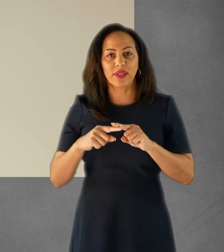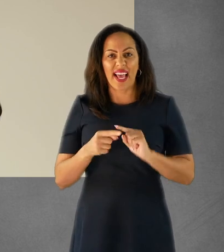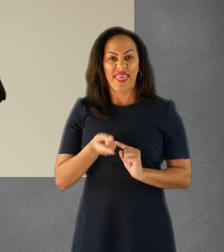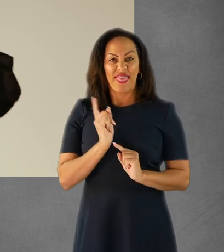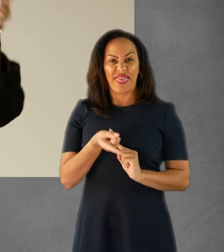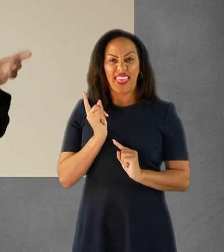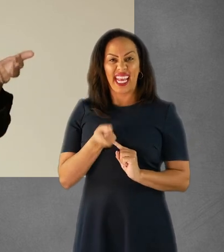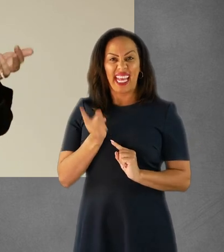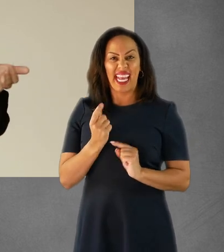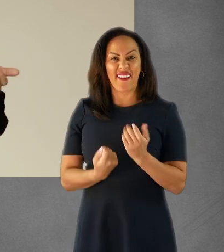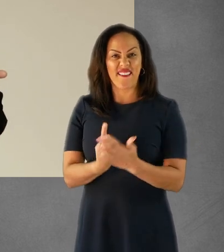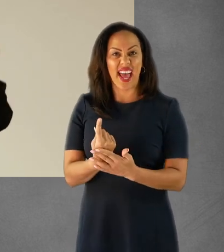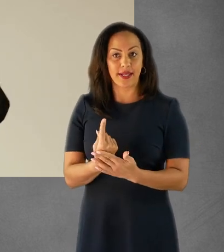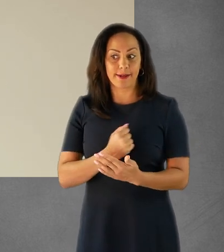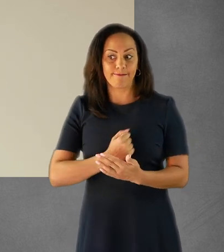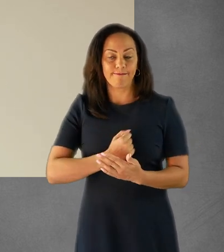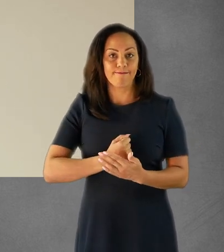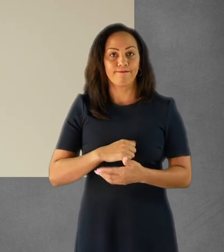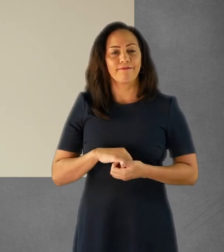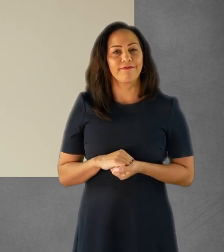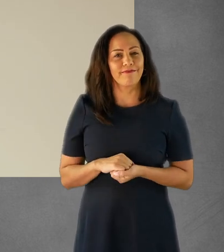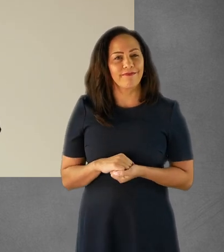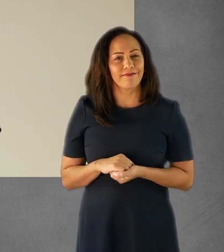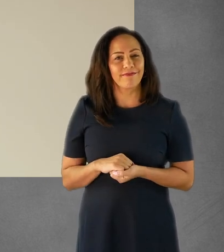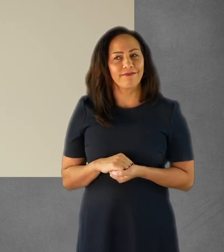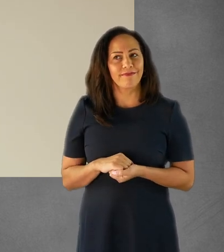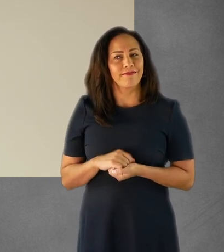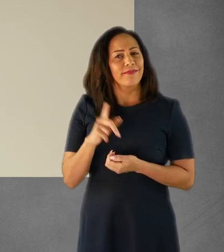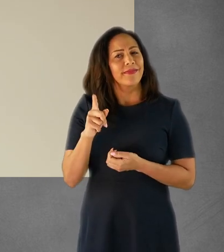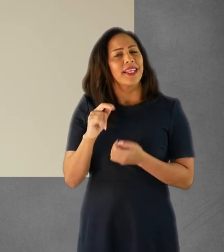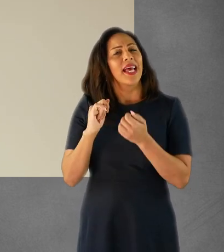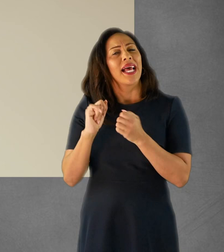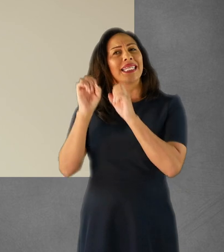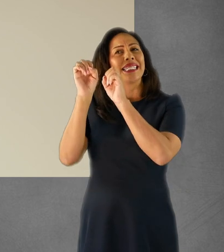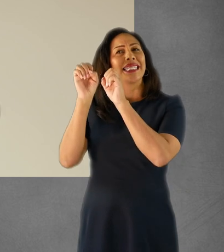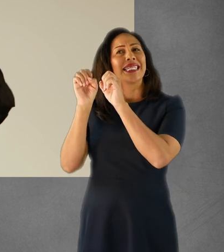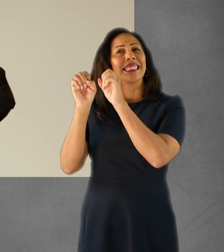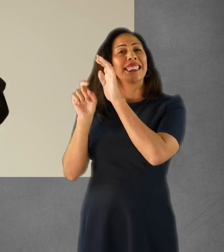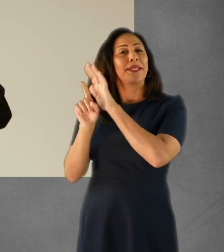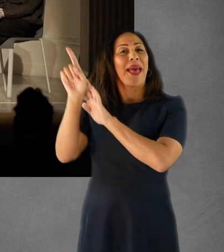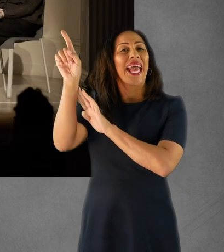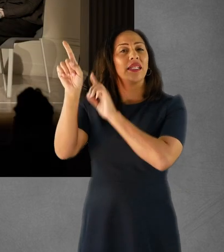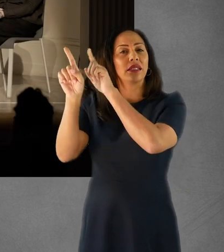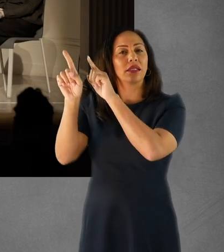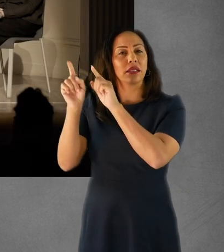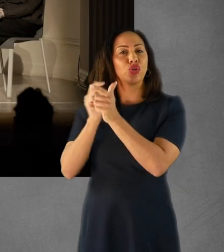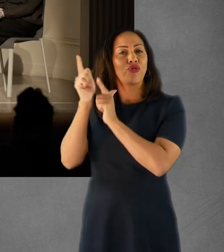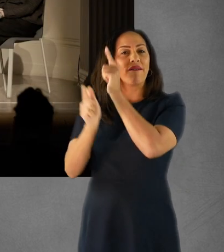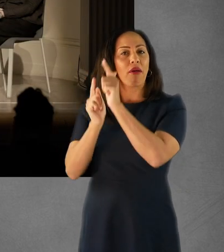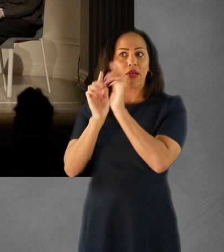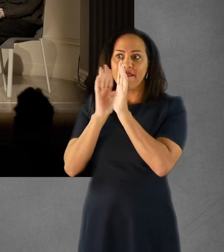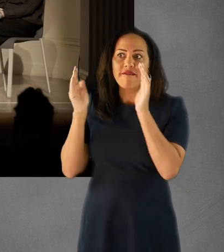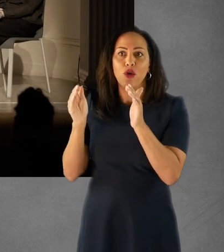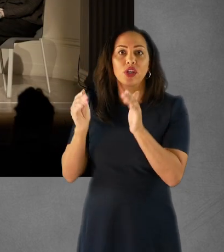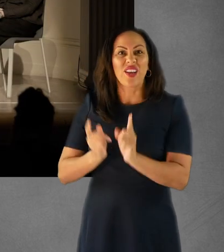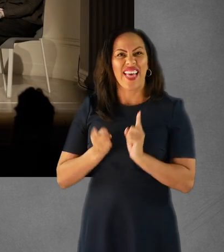are centered around it, but some are. They are exactly kind of, I think Elon Musk even says, how do we deal